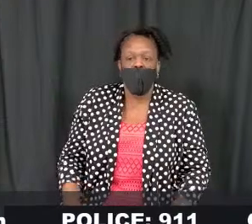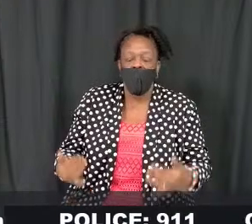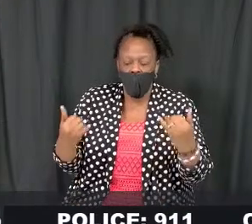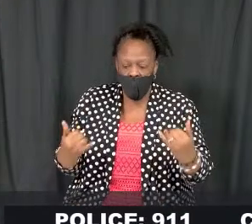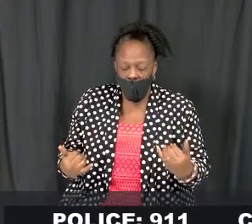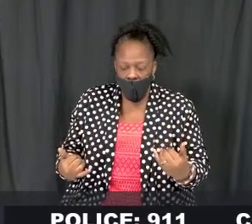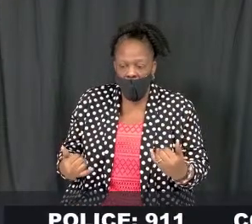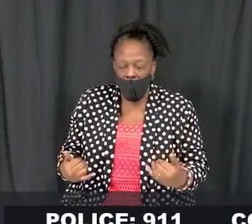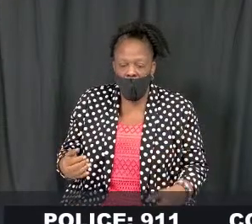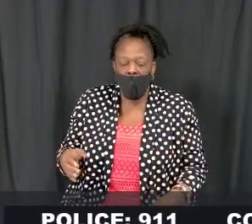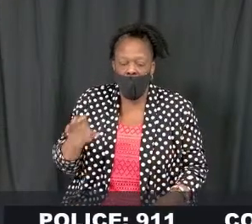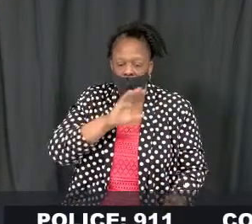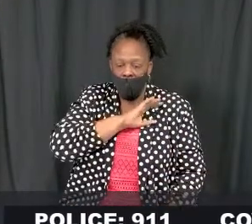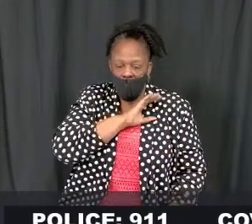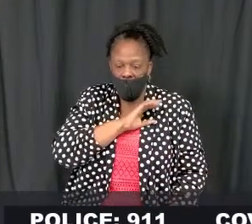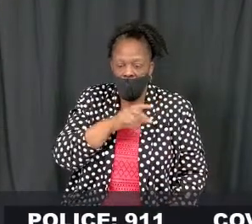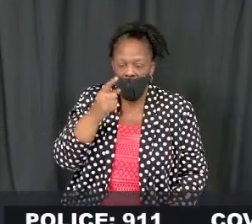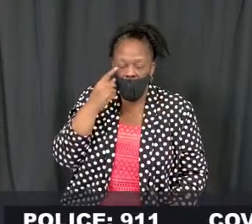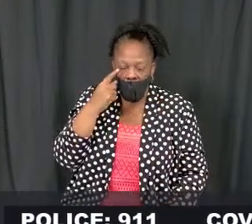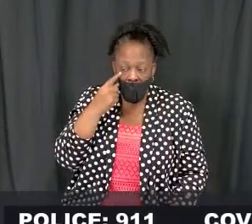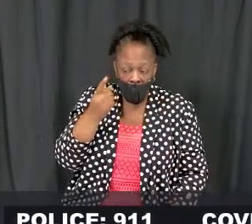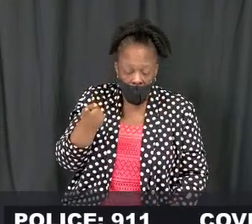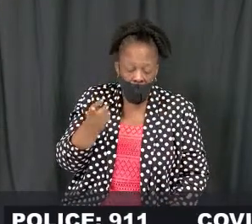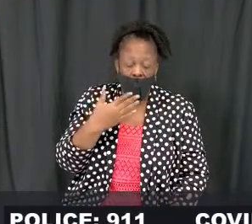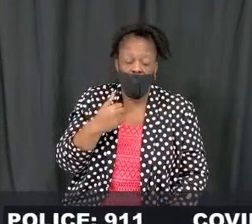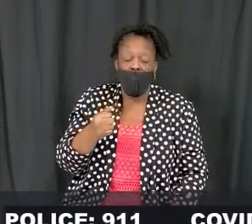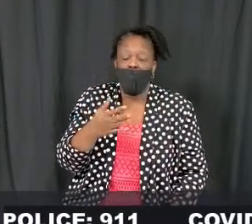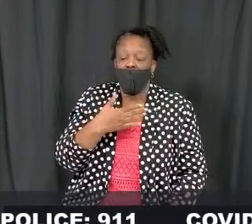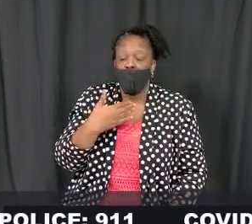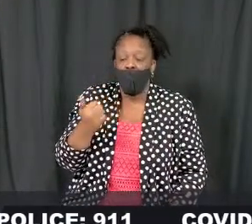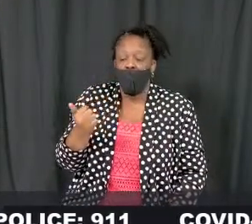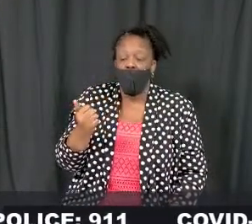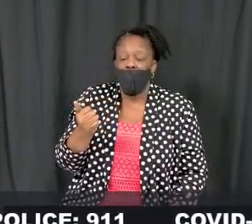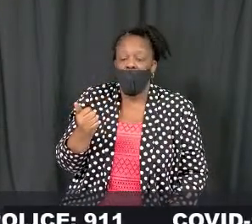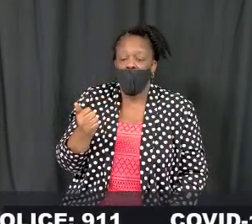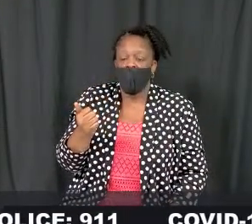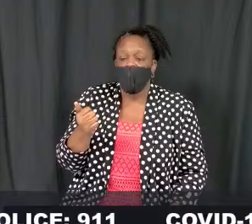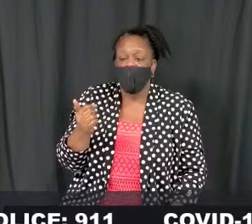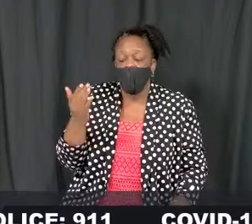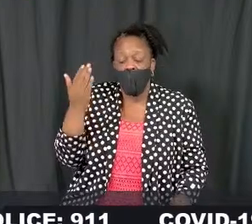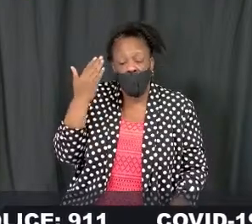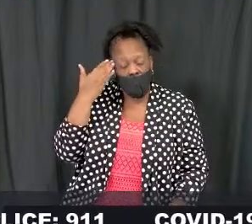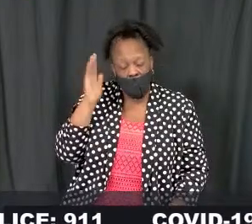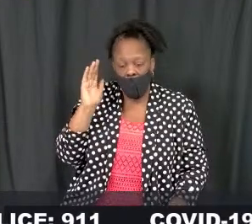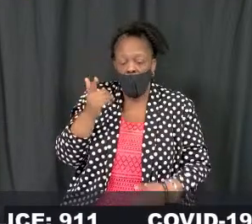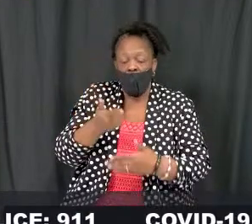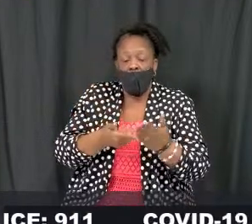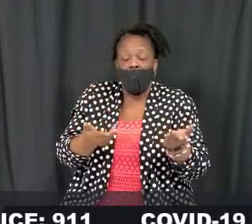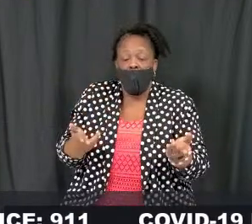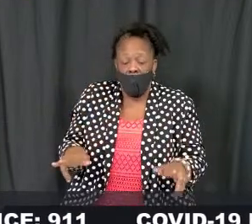appropriate charges will be brought at the end of that investigation. Thanks.